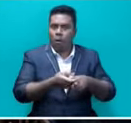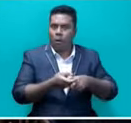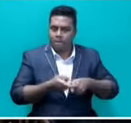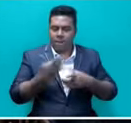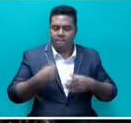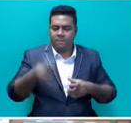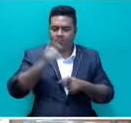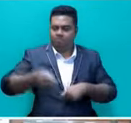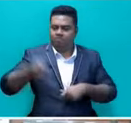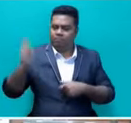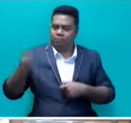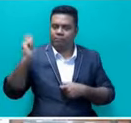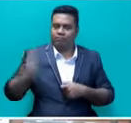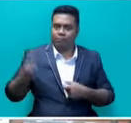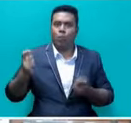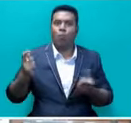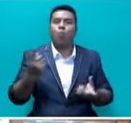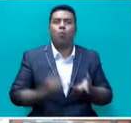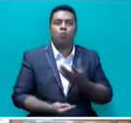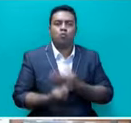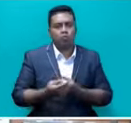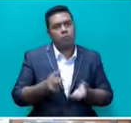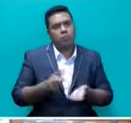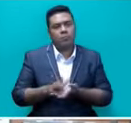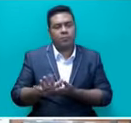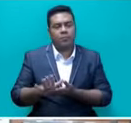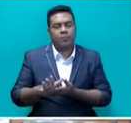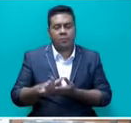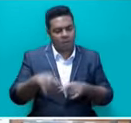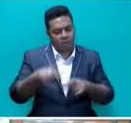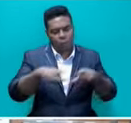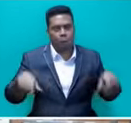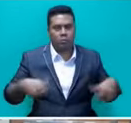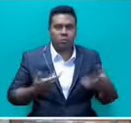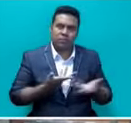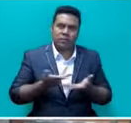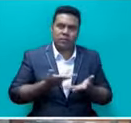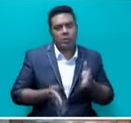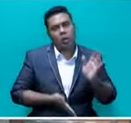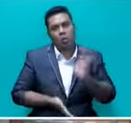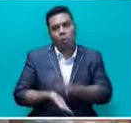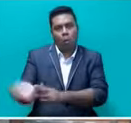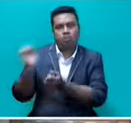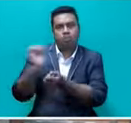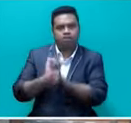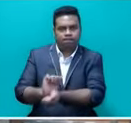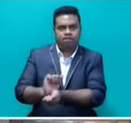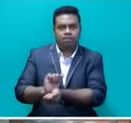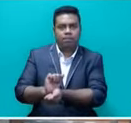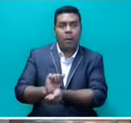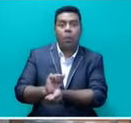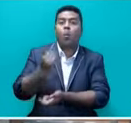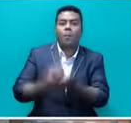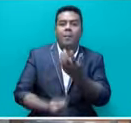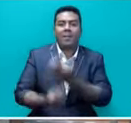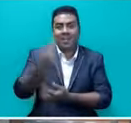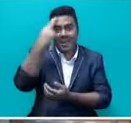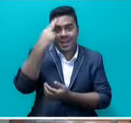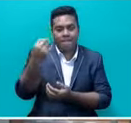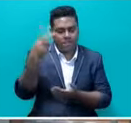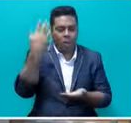the person is sentenced, and a person is convicted, sentenced, and goes to prison. Then the person's name goes